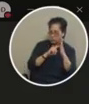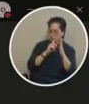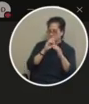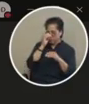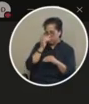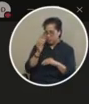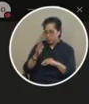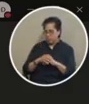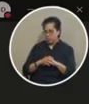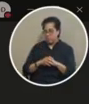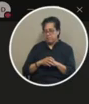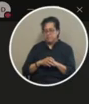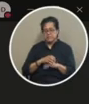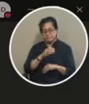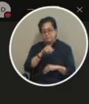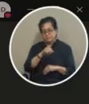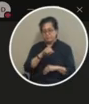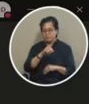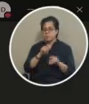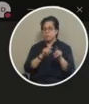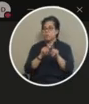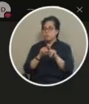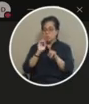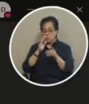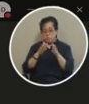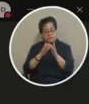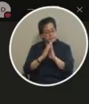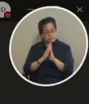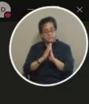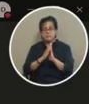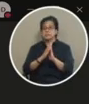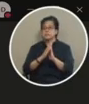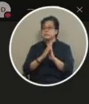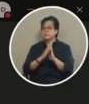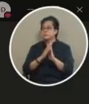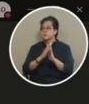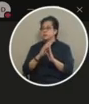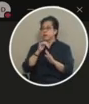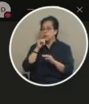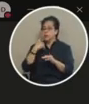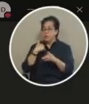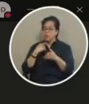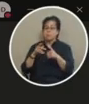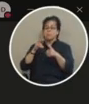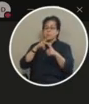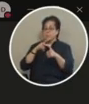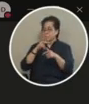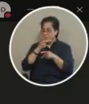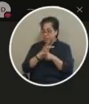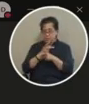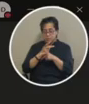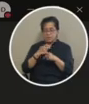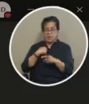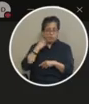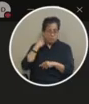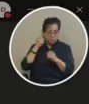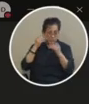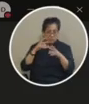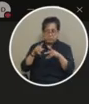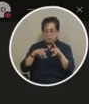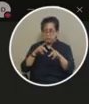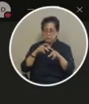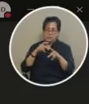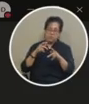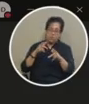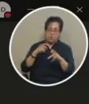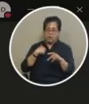one. Yeah, please do. I'm still going to ask the question. I do not have a primary care doctor. I've heard a lot of people say,